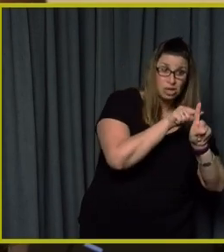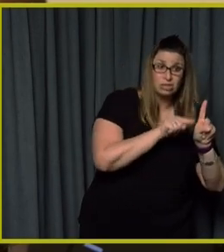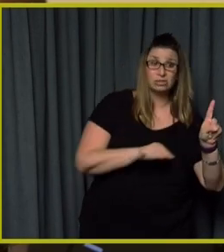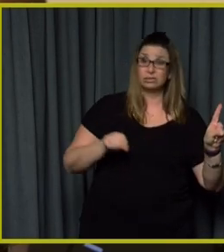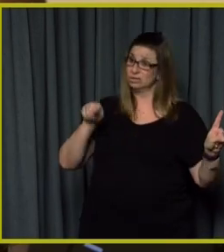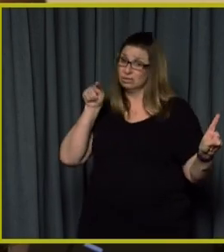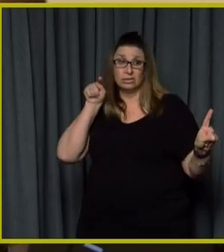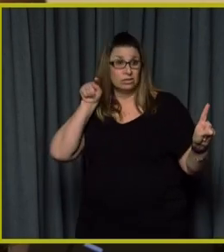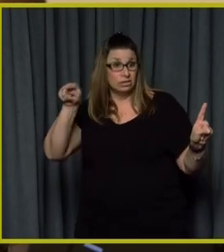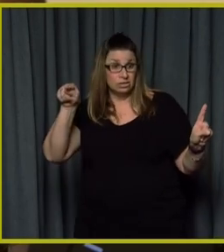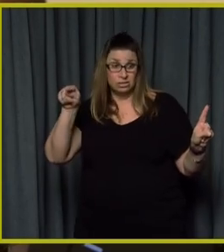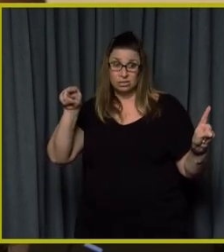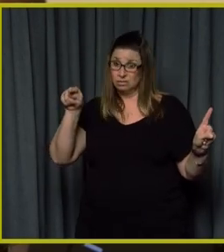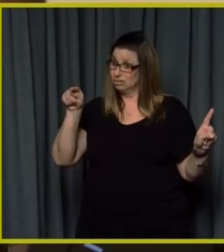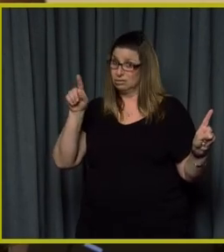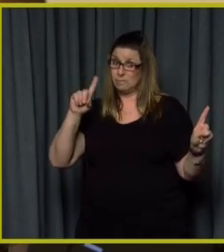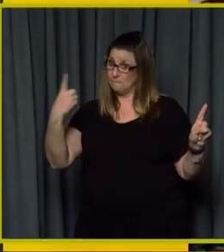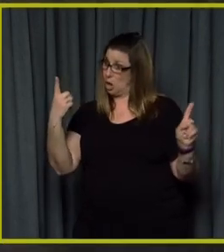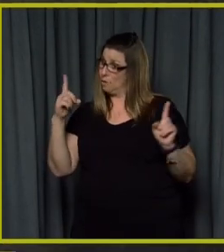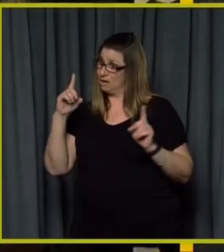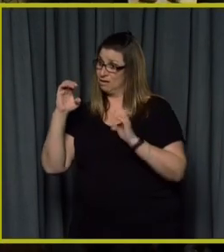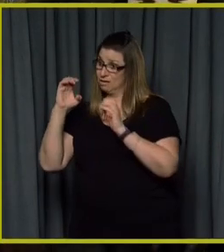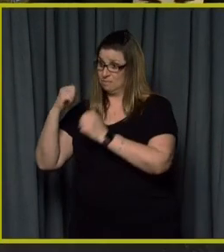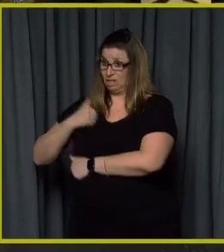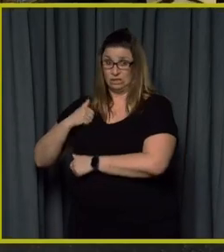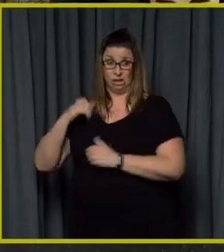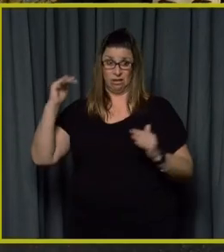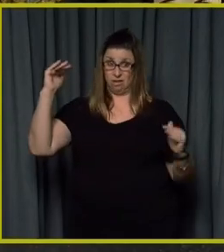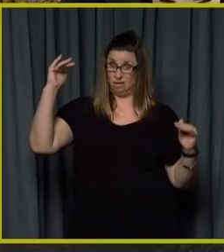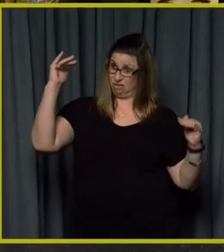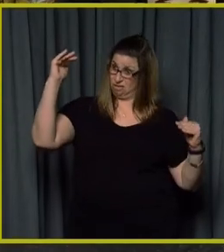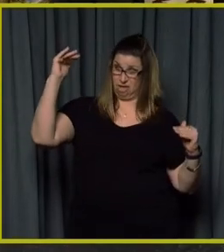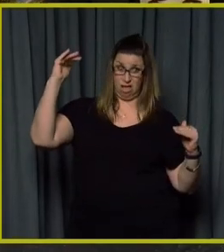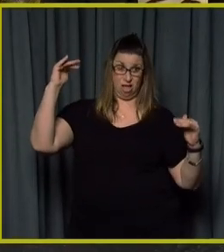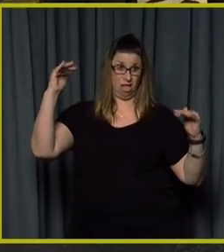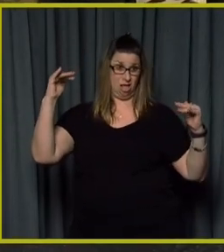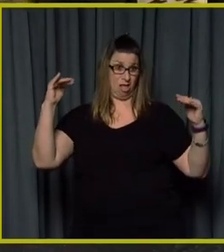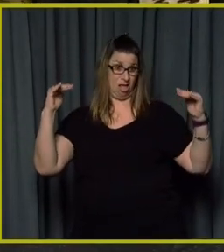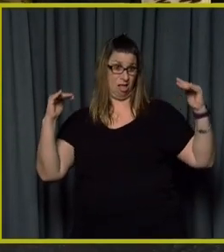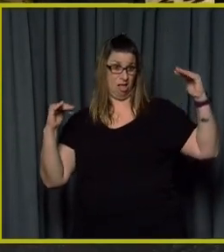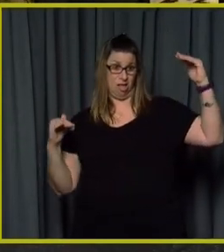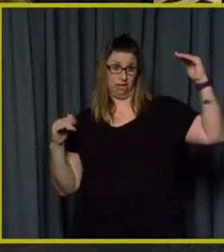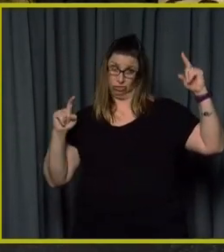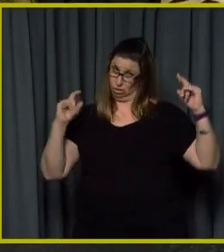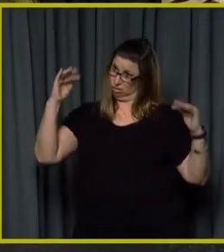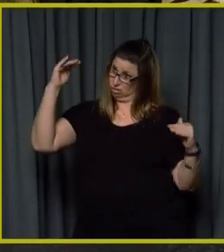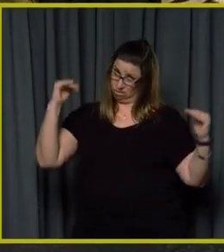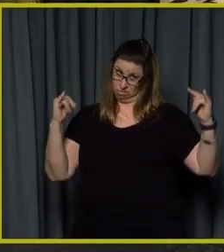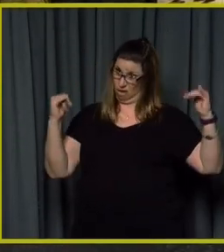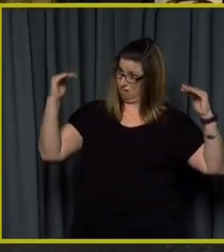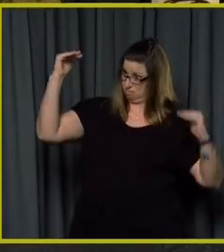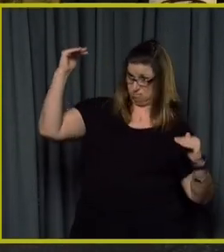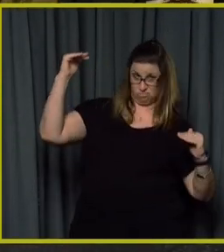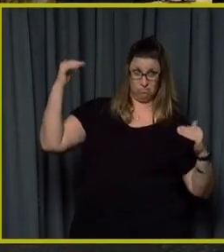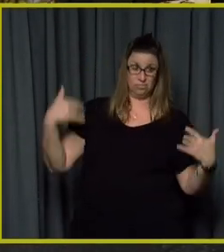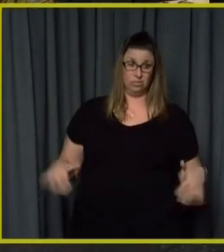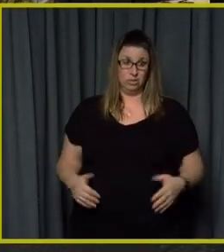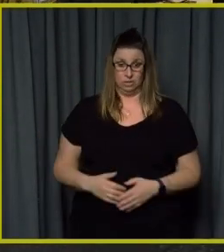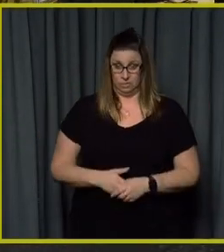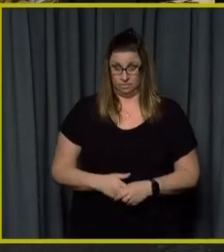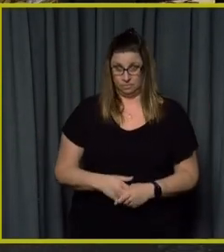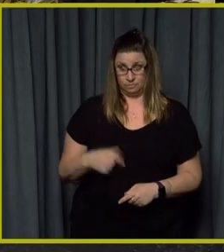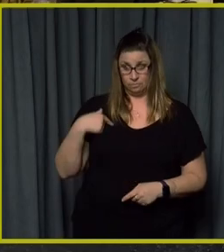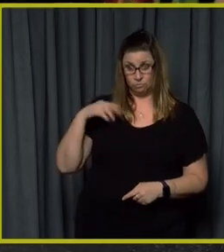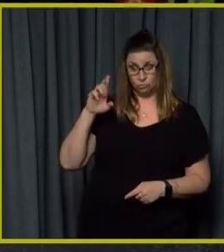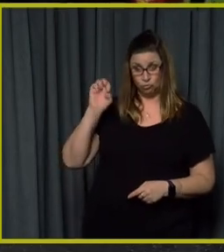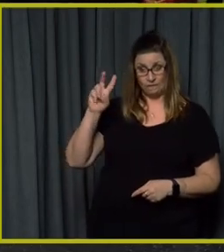9.9% of that amount. I'm Reverend Shauna Foster, and I am representing veterans with About Face Veterans Against the